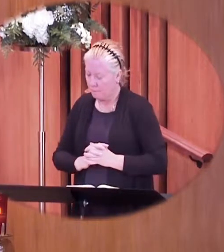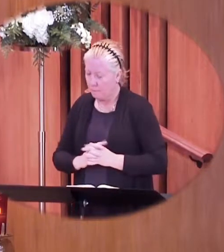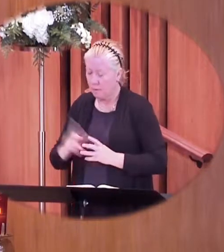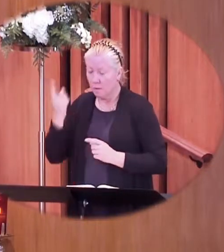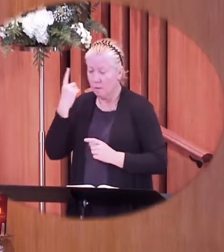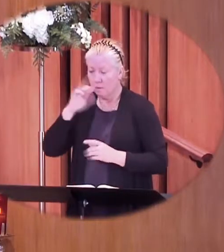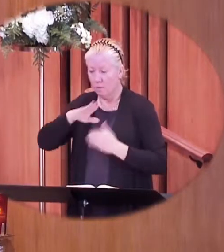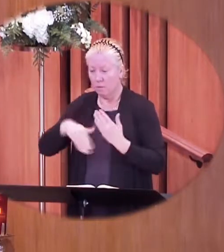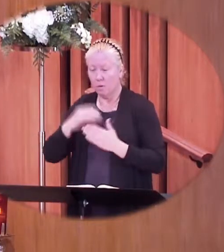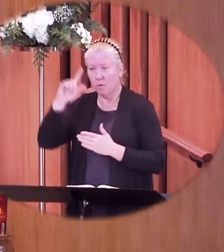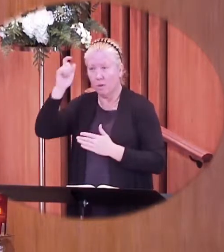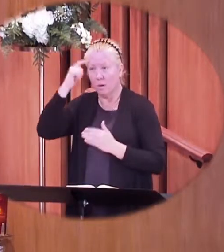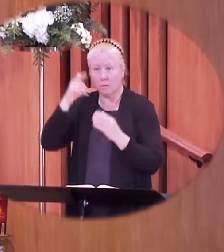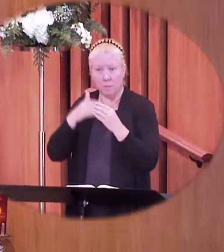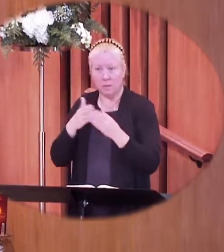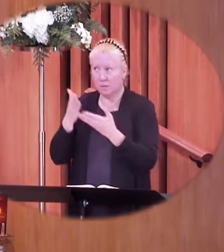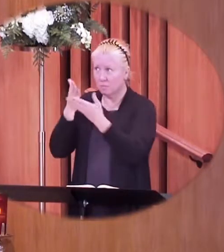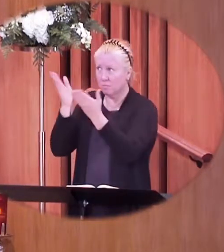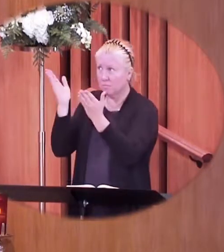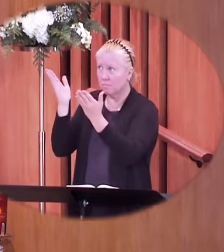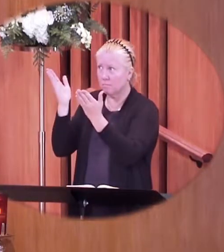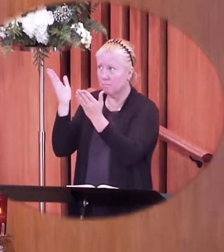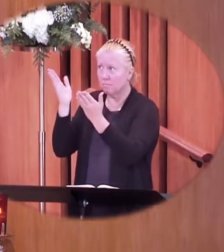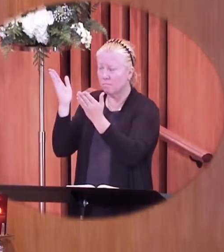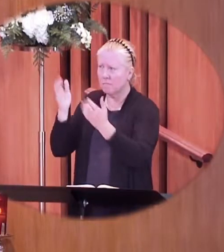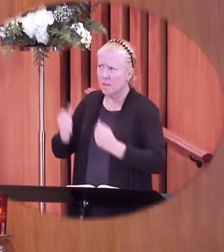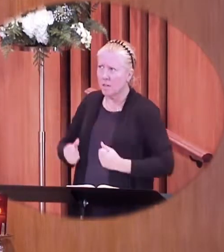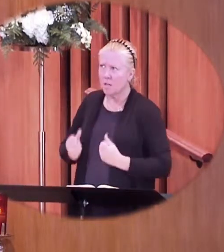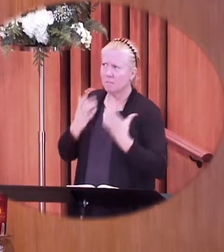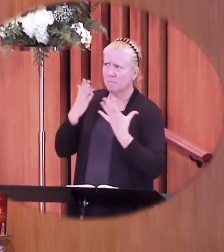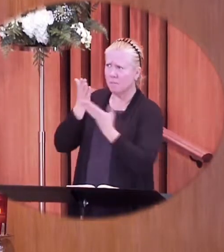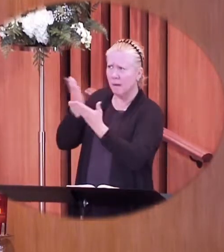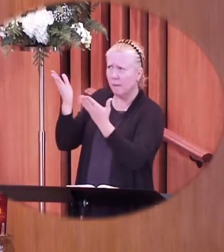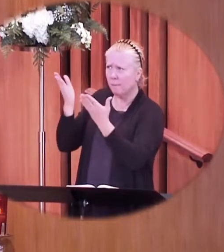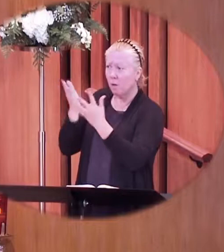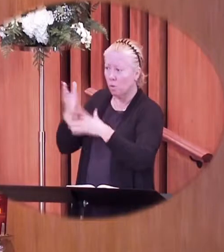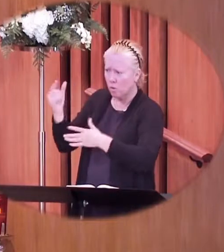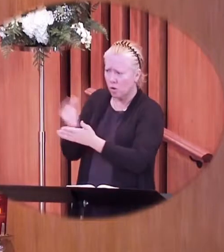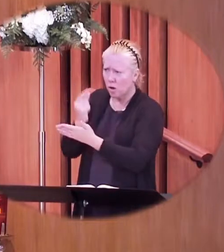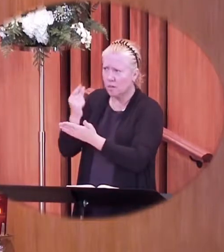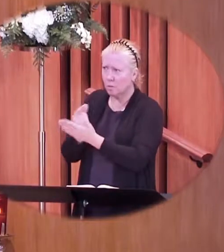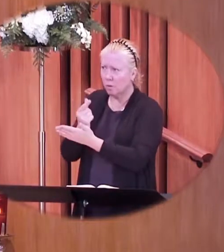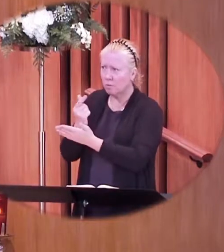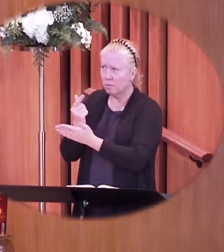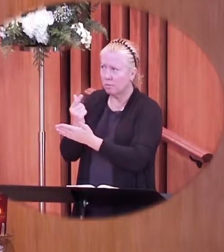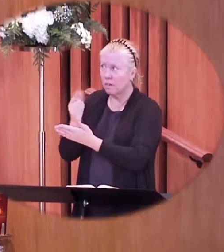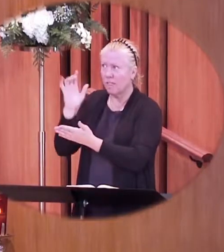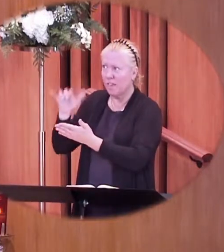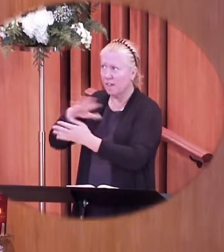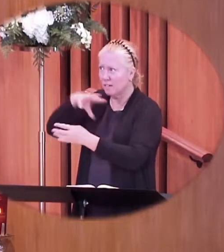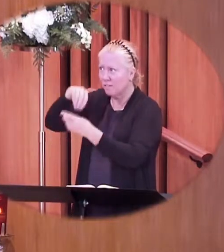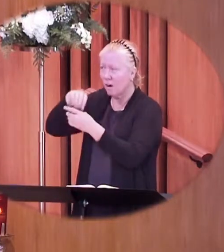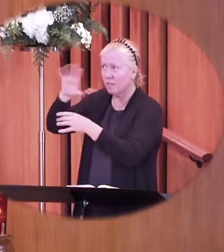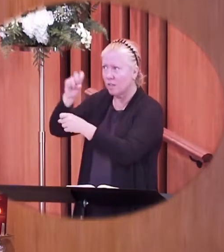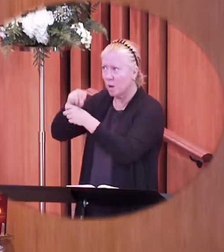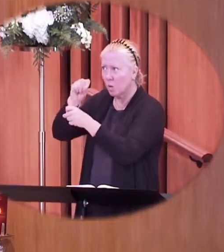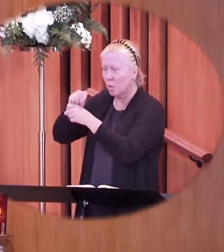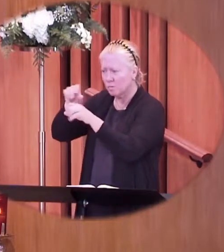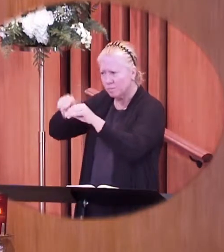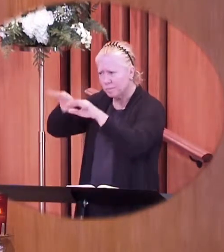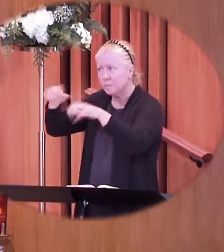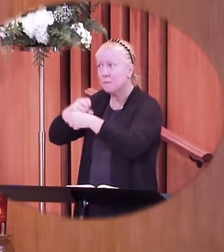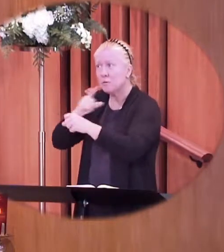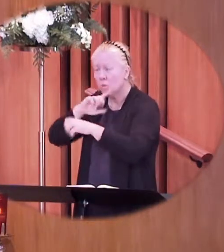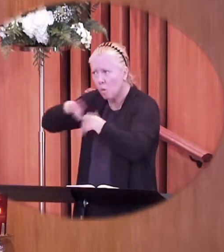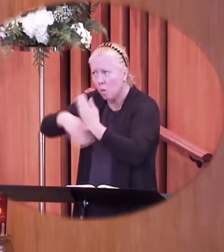civic leaders, may they be encouraged by the gospel in their work of ensuring that all peoples can worship God